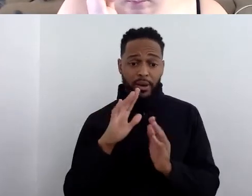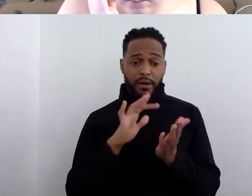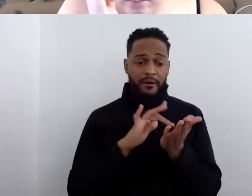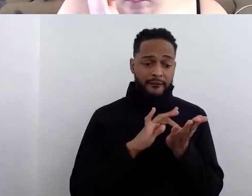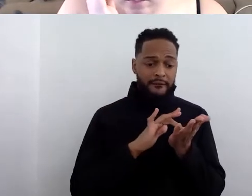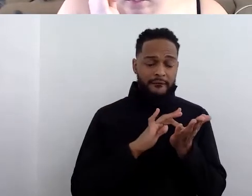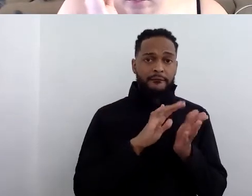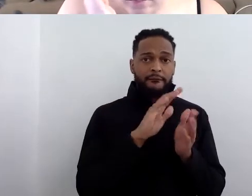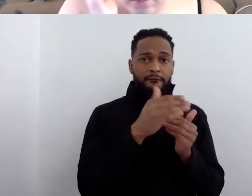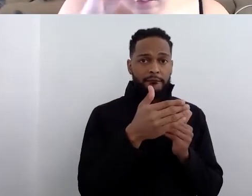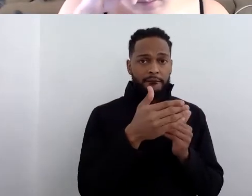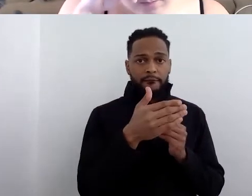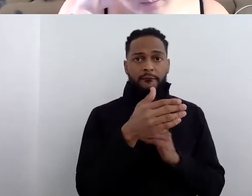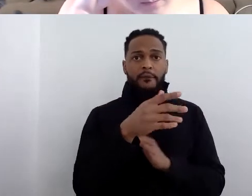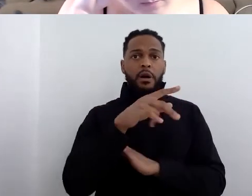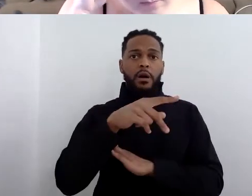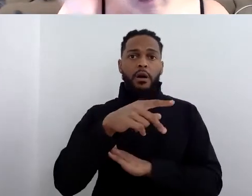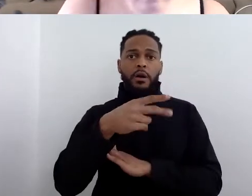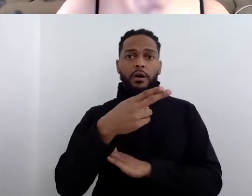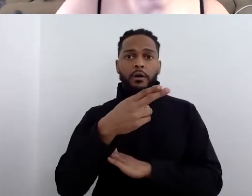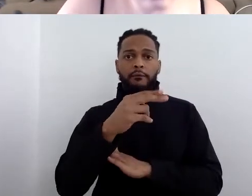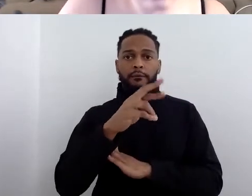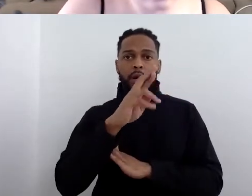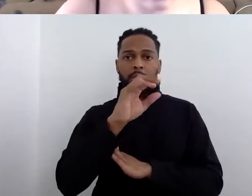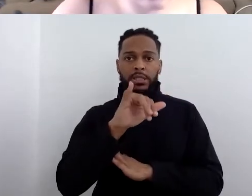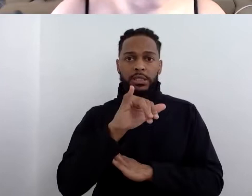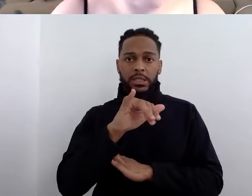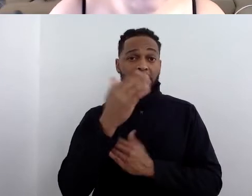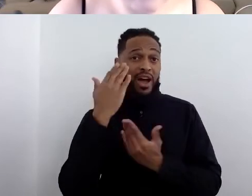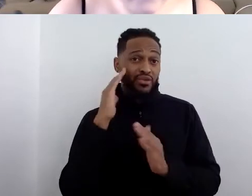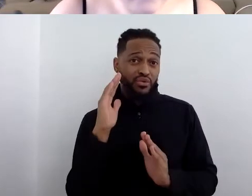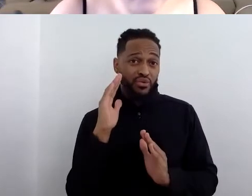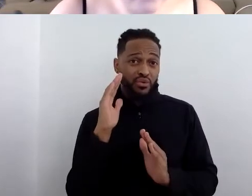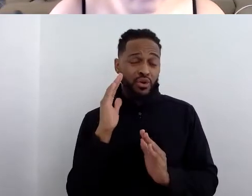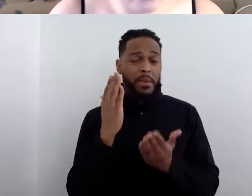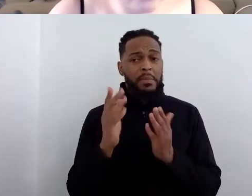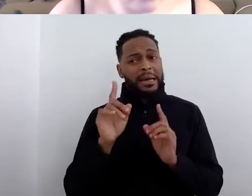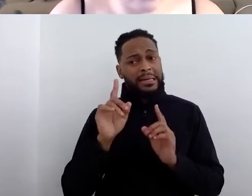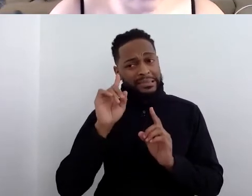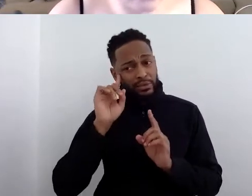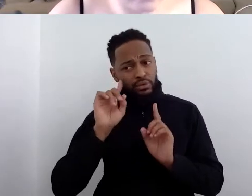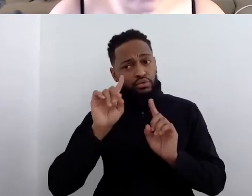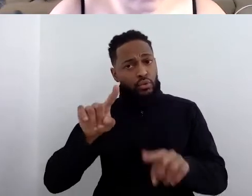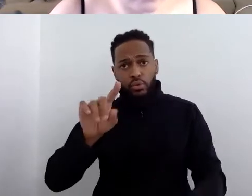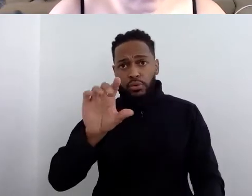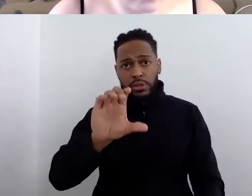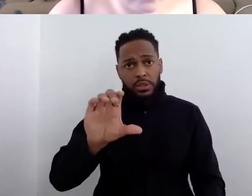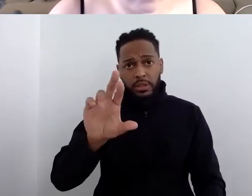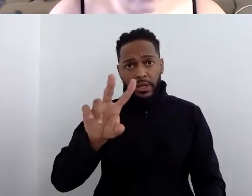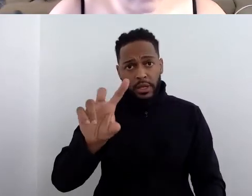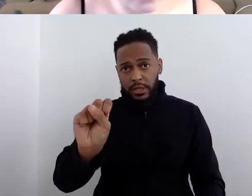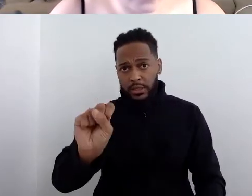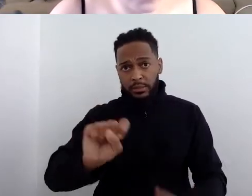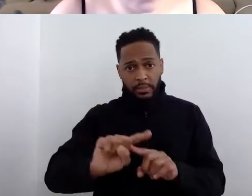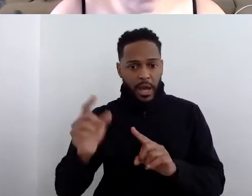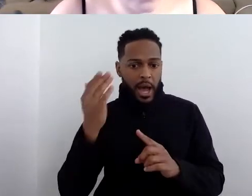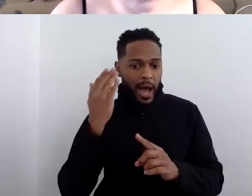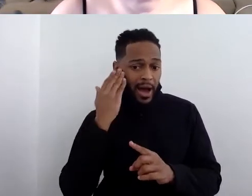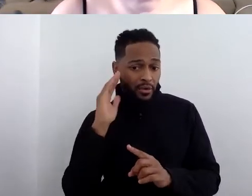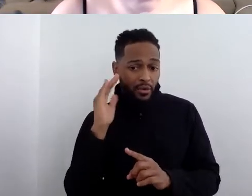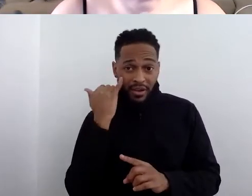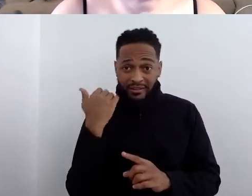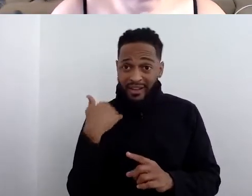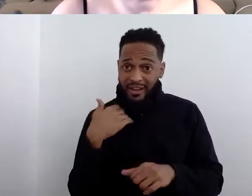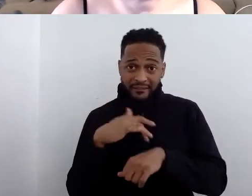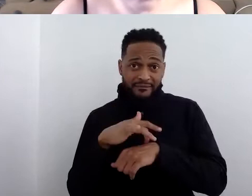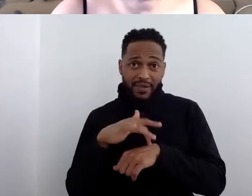CVS. I would think that probably they don't have it, but I'm not sure. That would just be my totally a guess. Most hospitals are